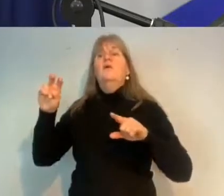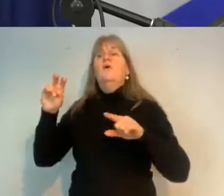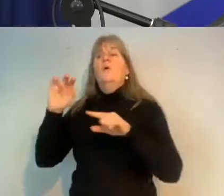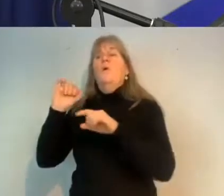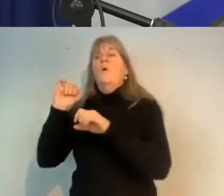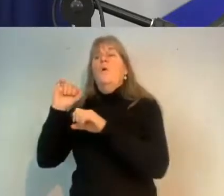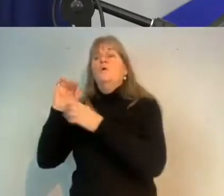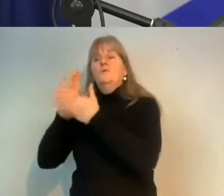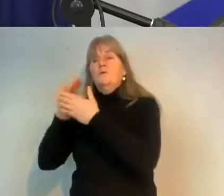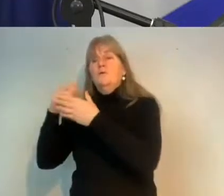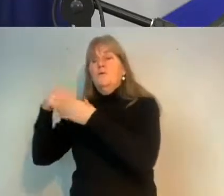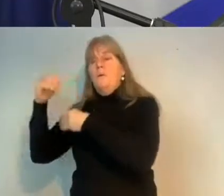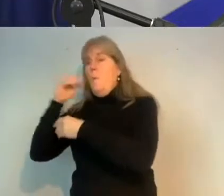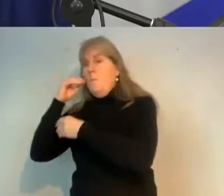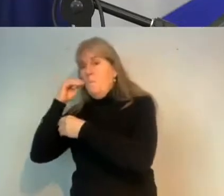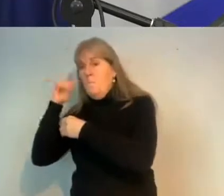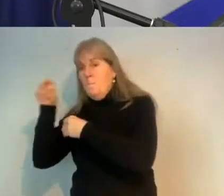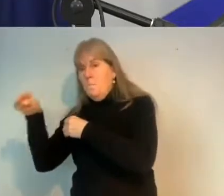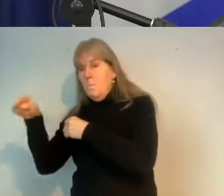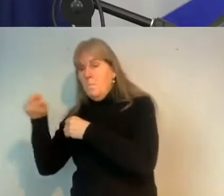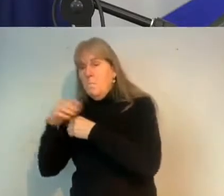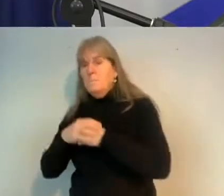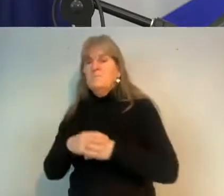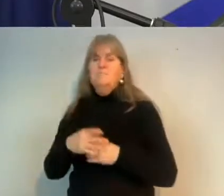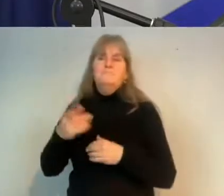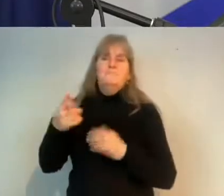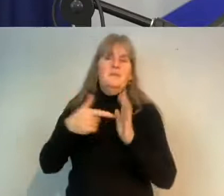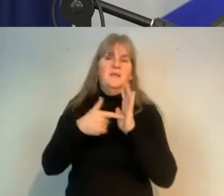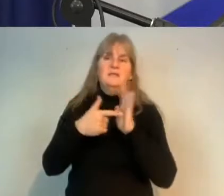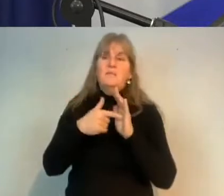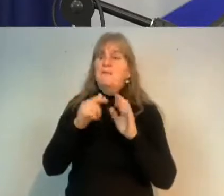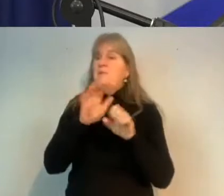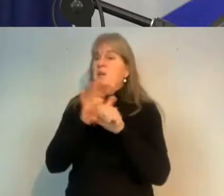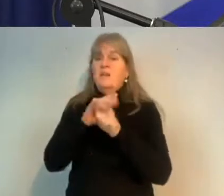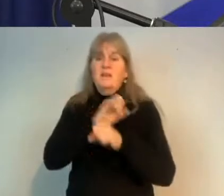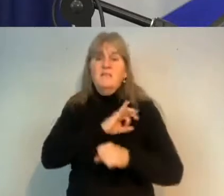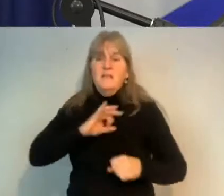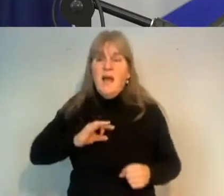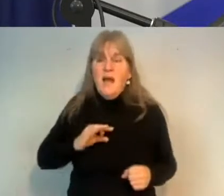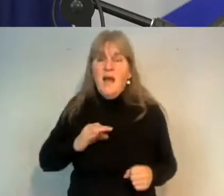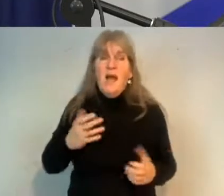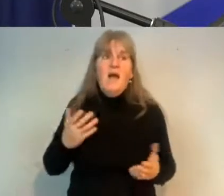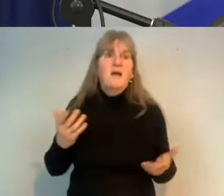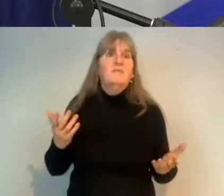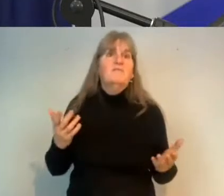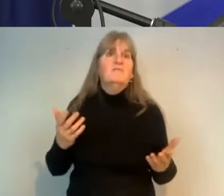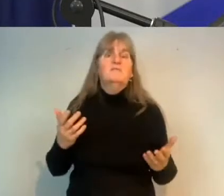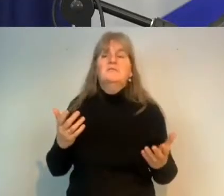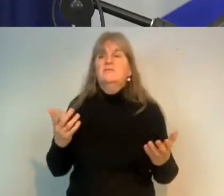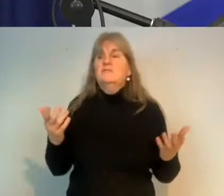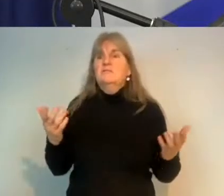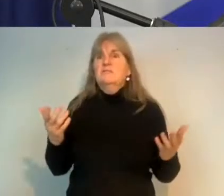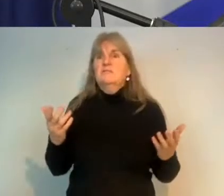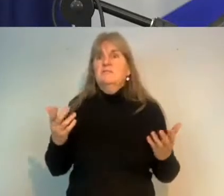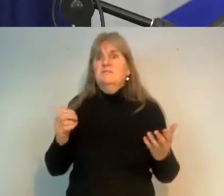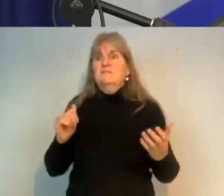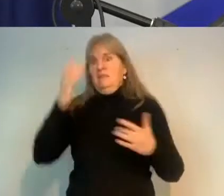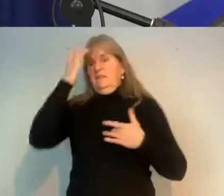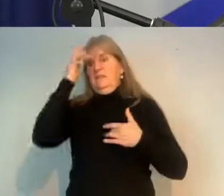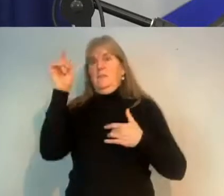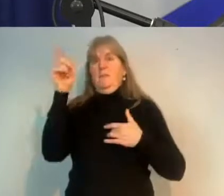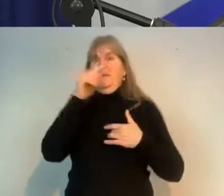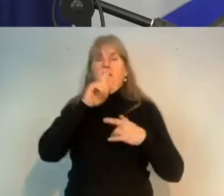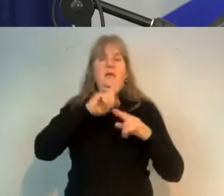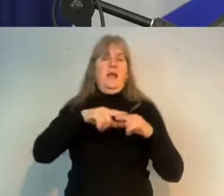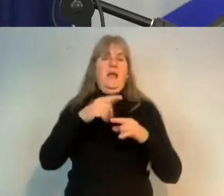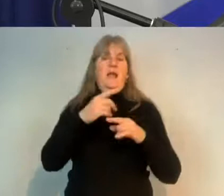besides COVID-19. For example, if there's not enough employees to run the school facility safely, or any number of